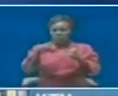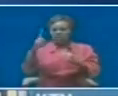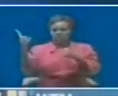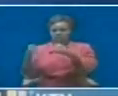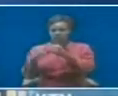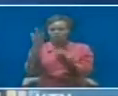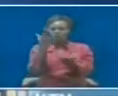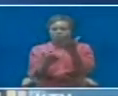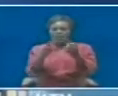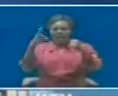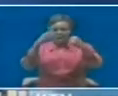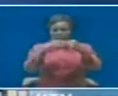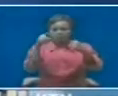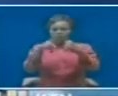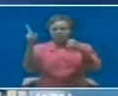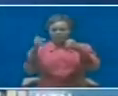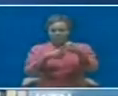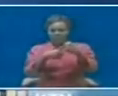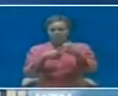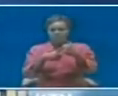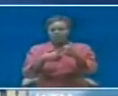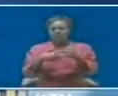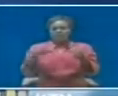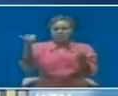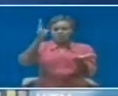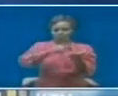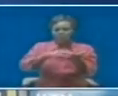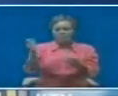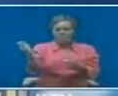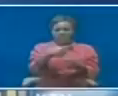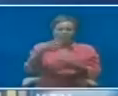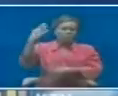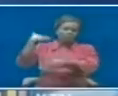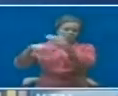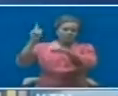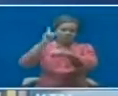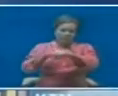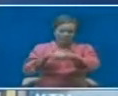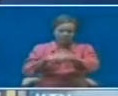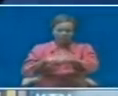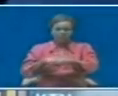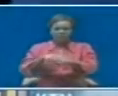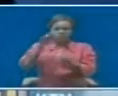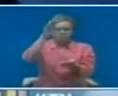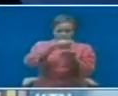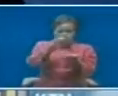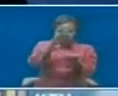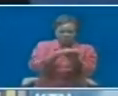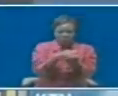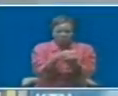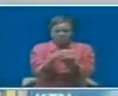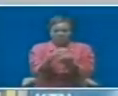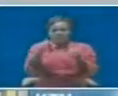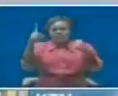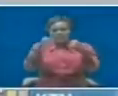compared to the 8.36% inflation recorded a month earlier. During the month, fuel prices dropped by as much